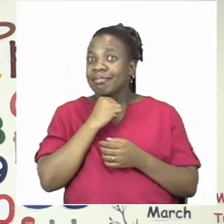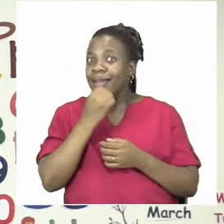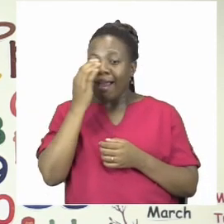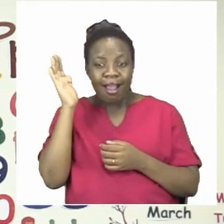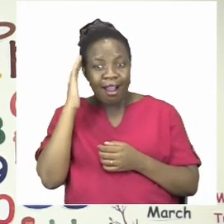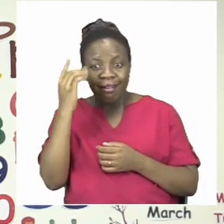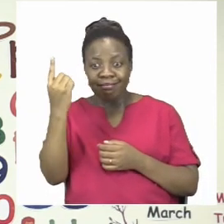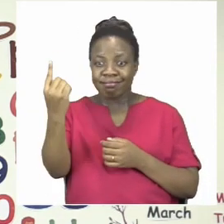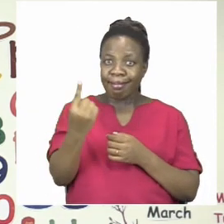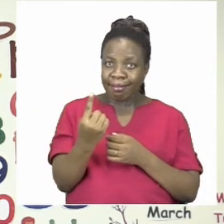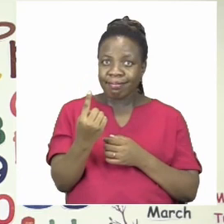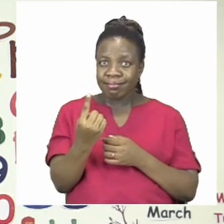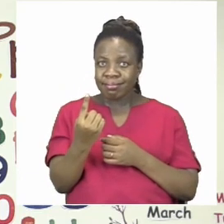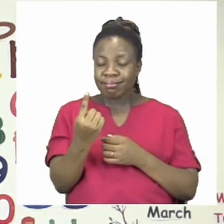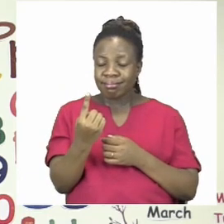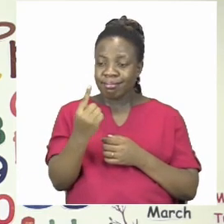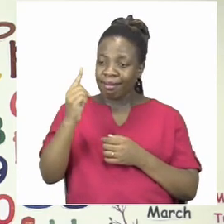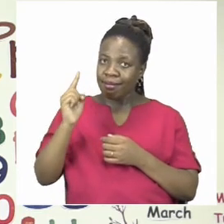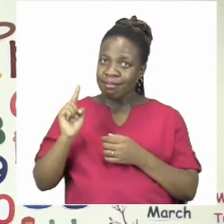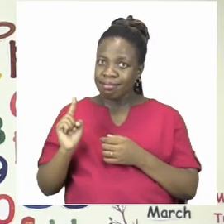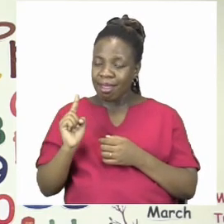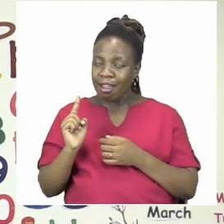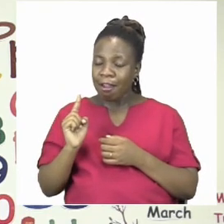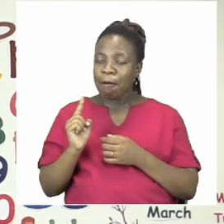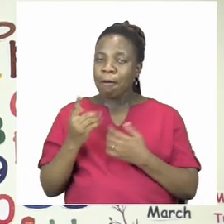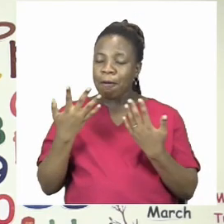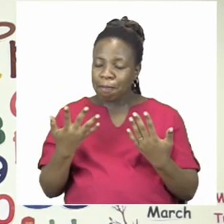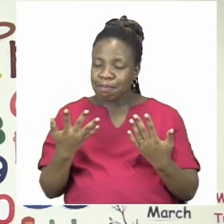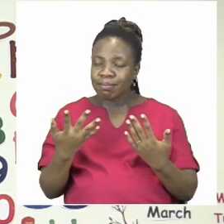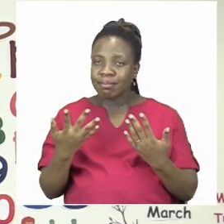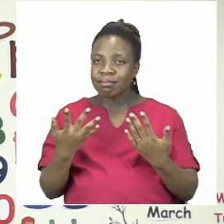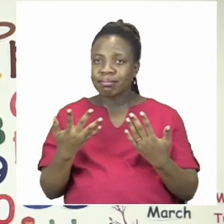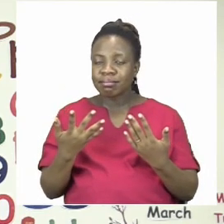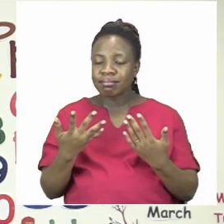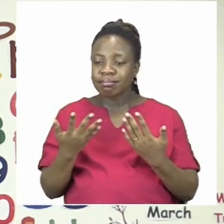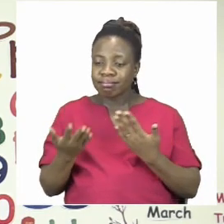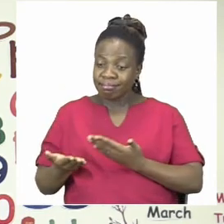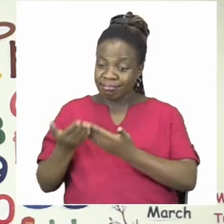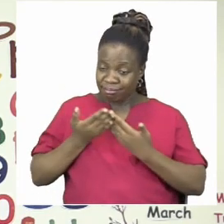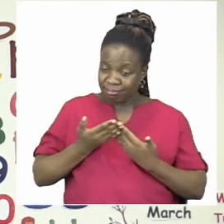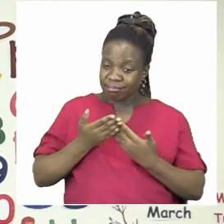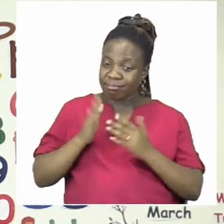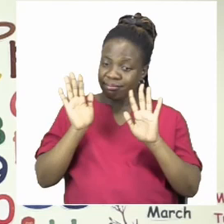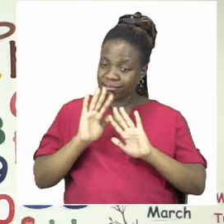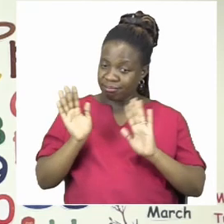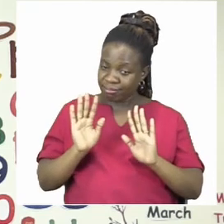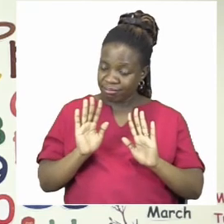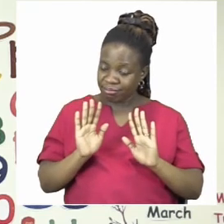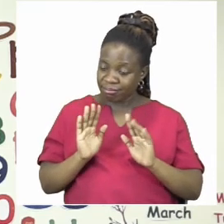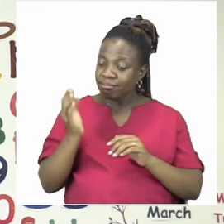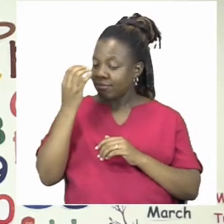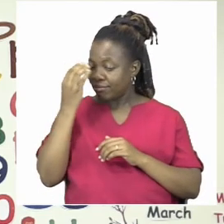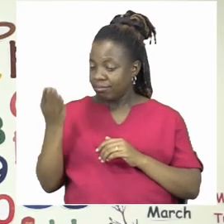are! Zoshi, I want you to help me say goodbye to our friends today. So everyone, from Zoshi and I,